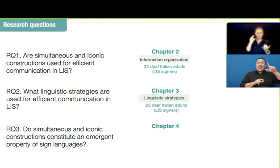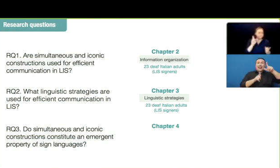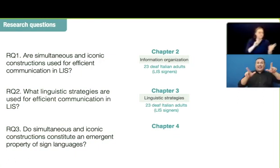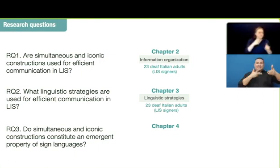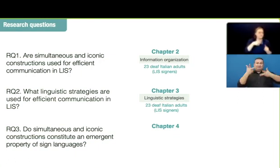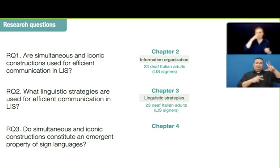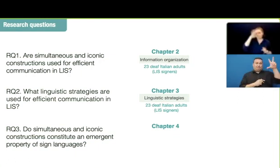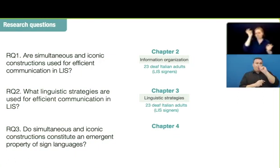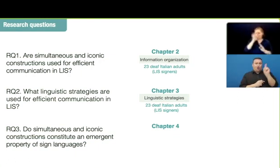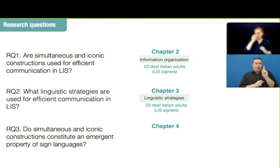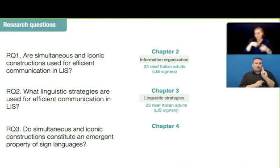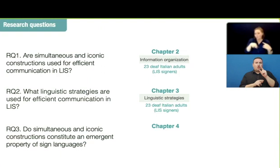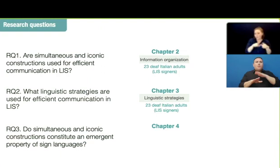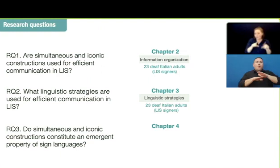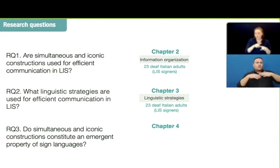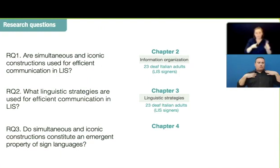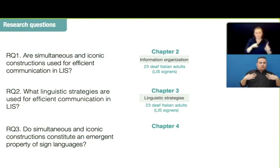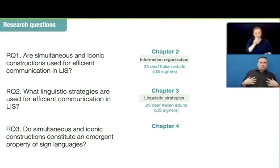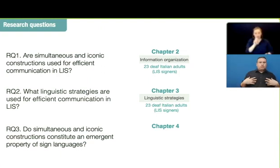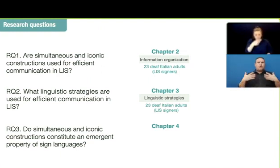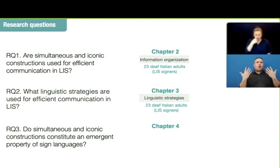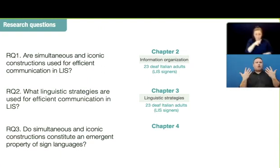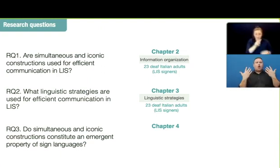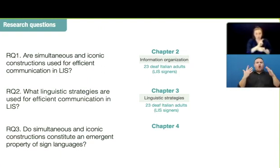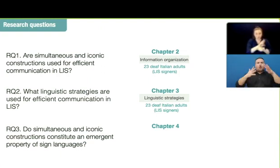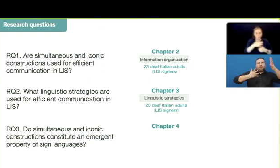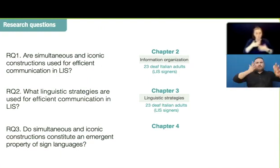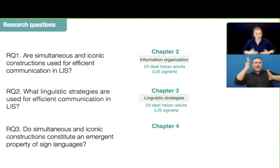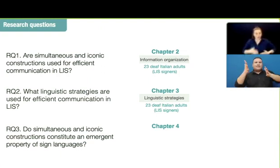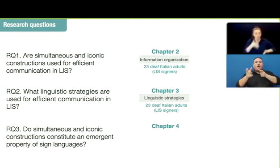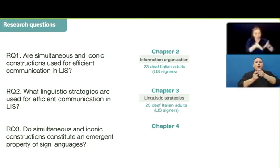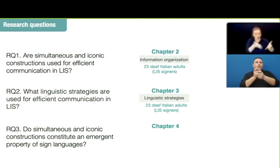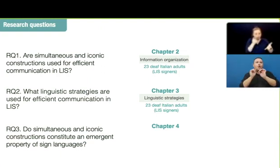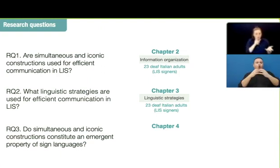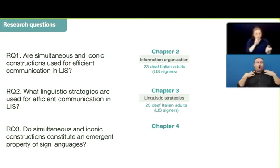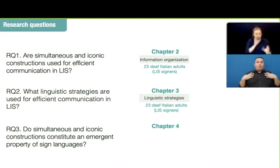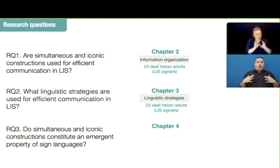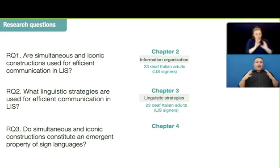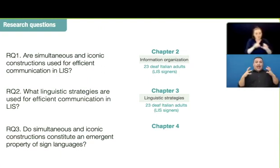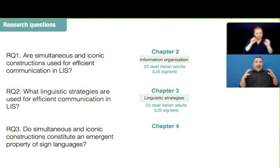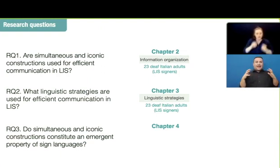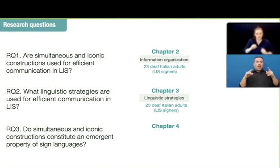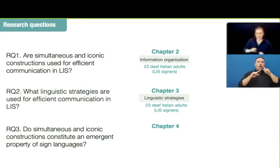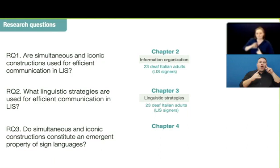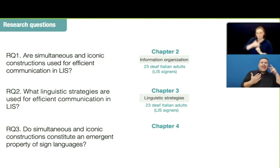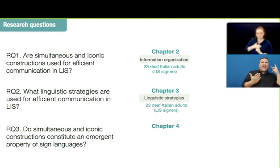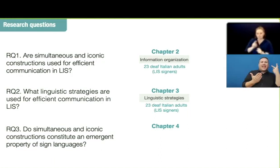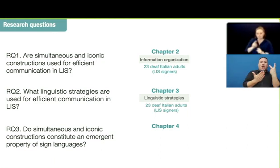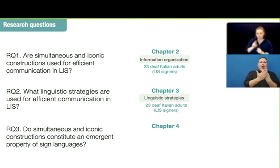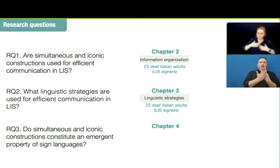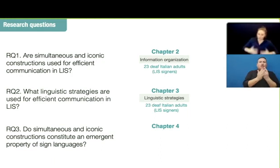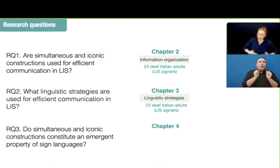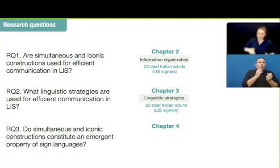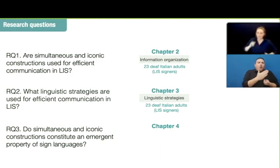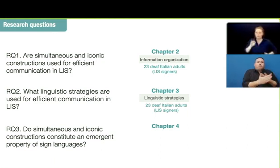sign language, but are asked to use only their body and gestures to communicate, can also use their body articulators and iconicity